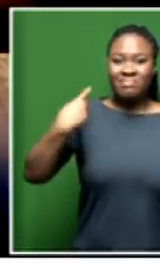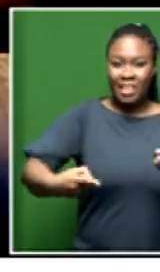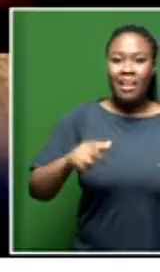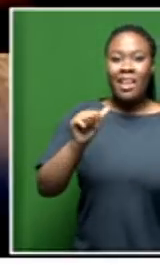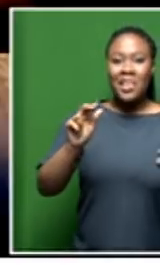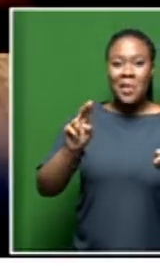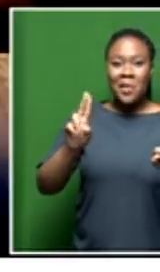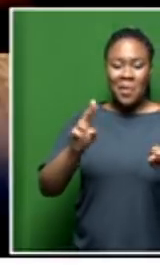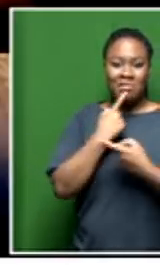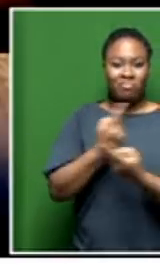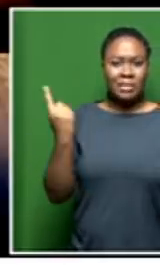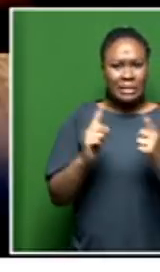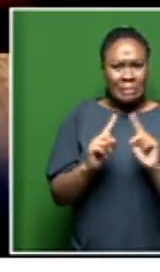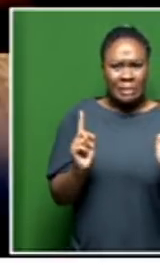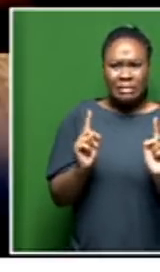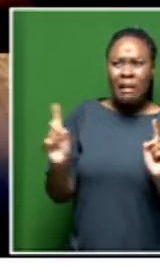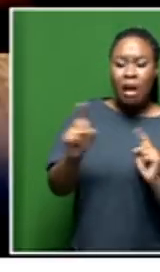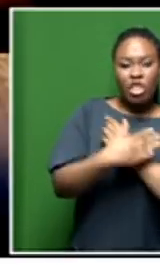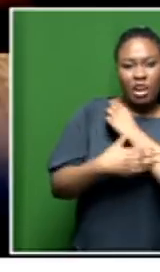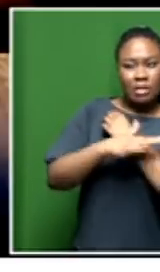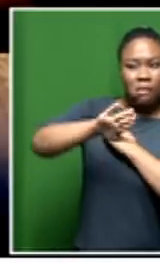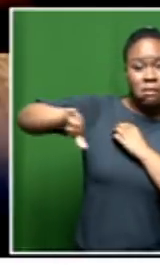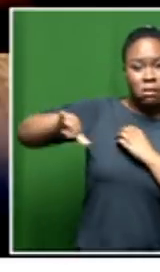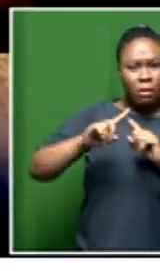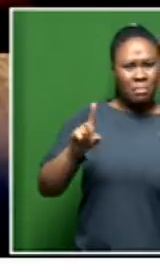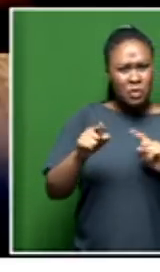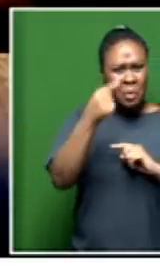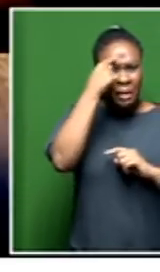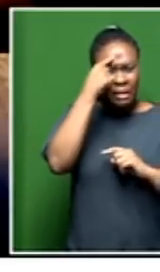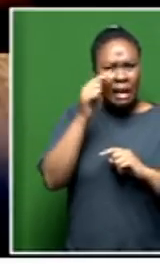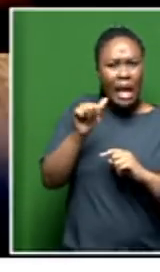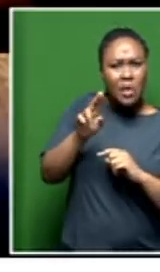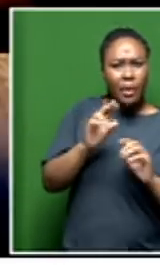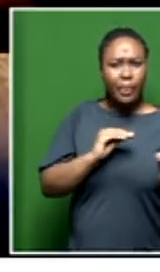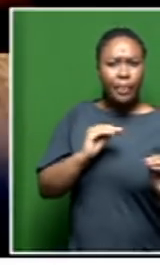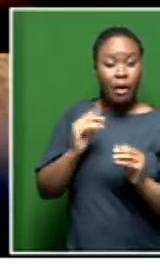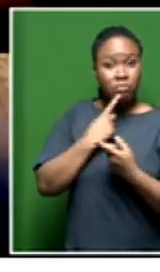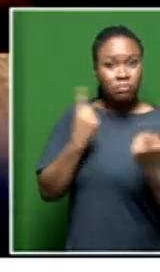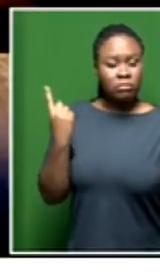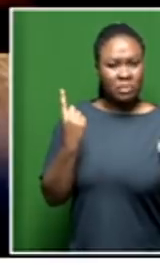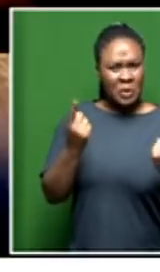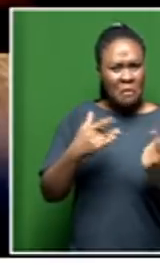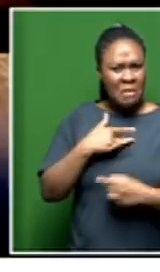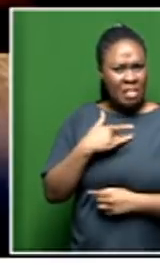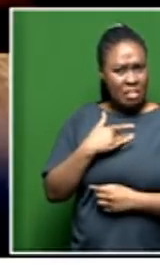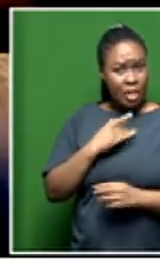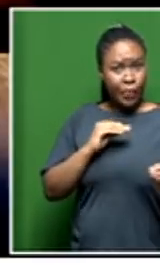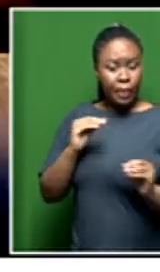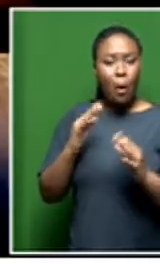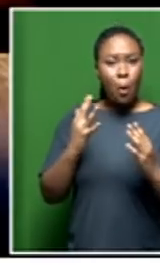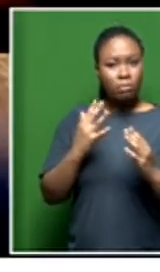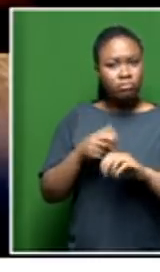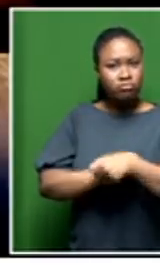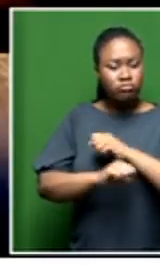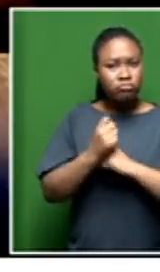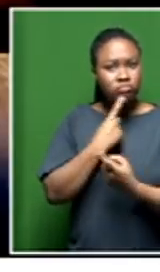other countries and their involvement there, but what is your view on the AU's turnaround time in making decisions, I mean, particularly